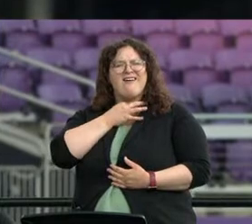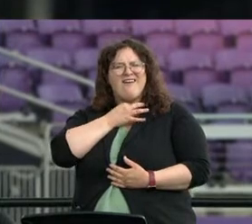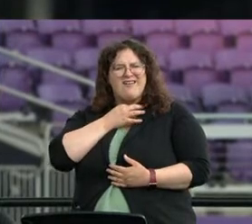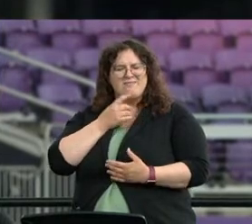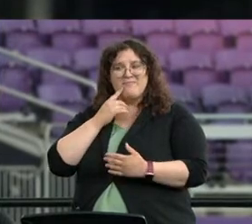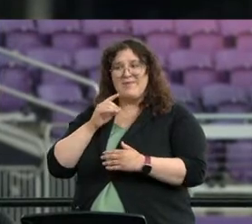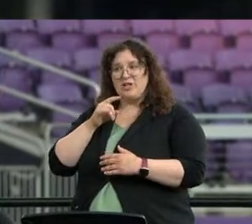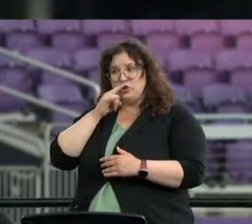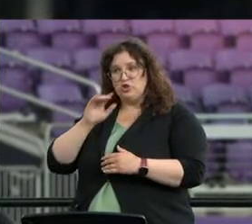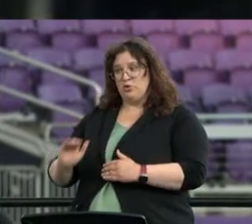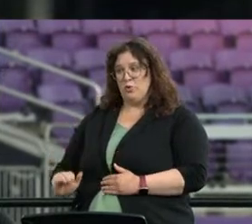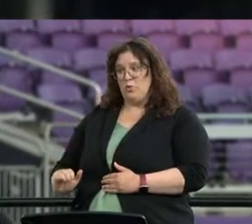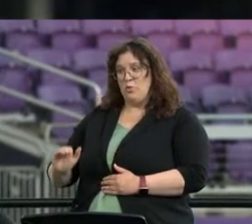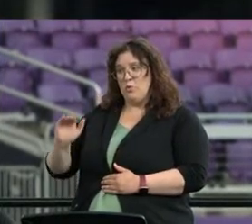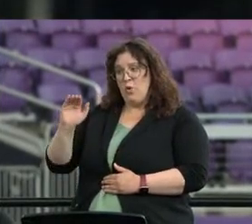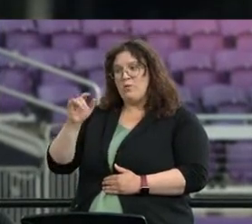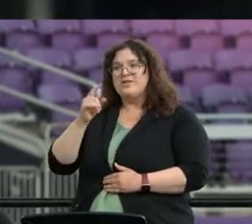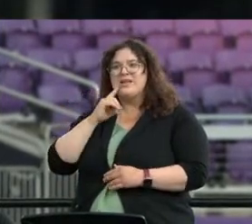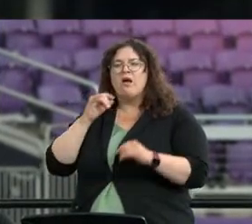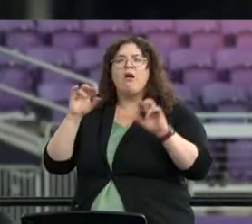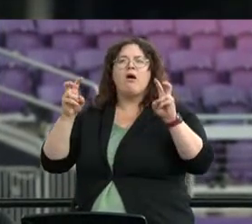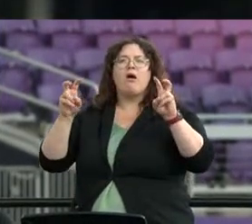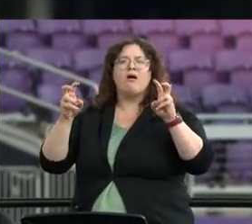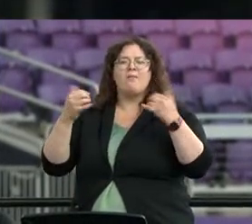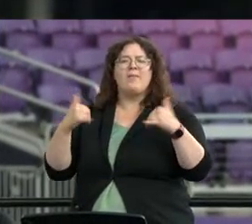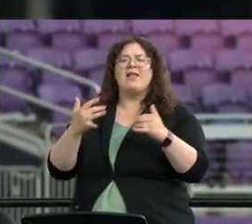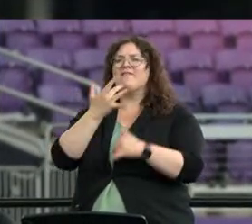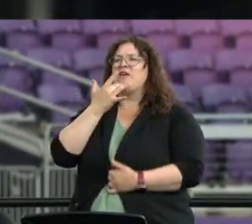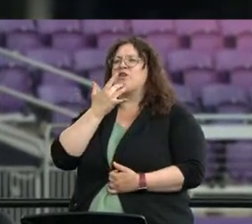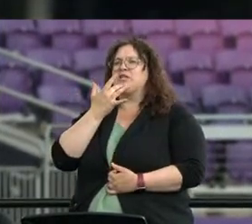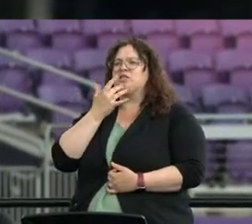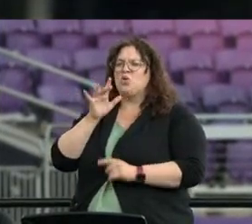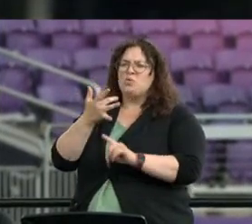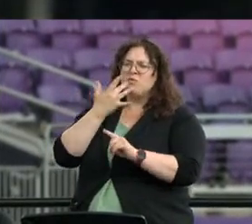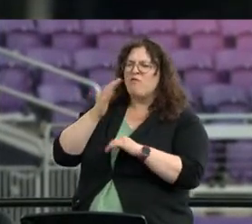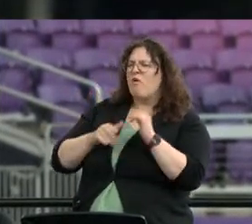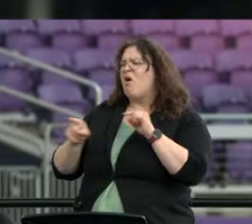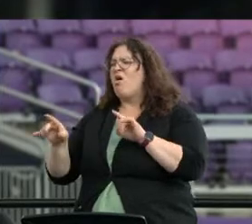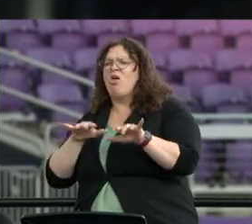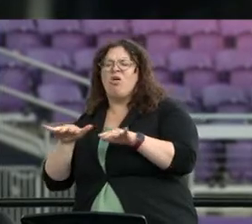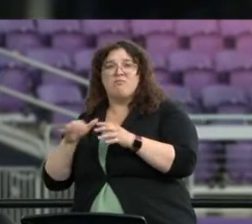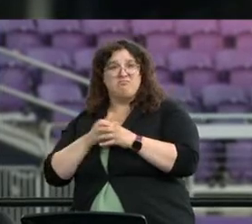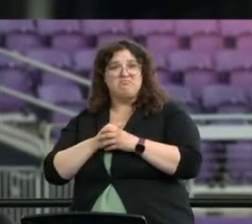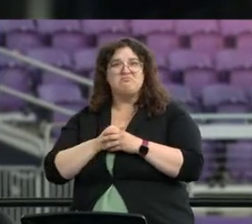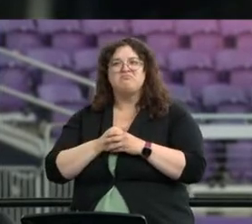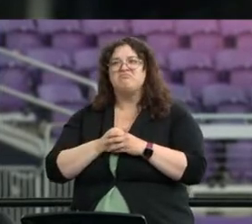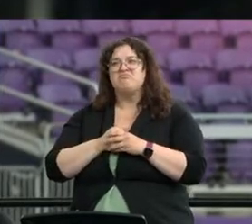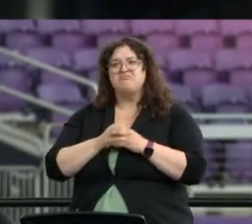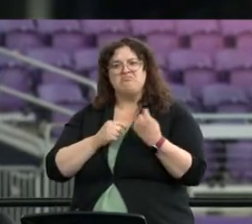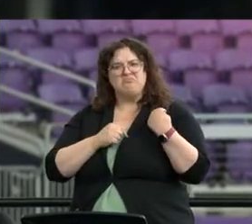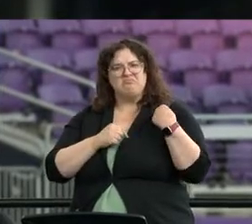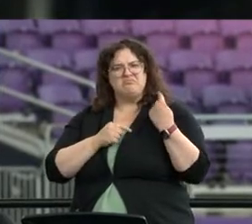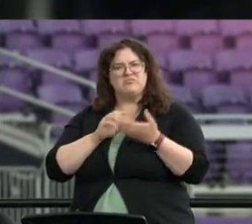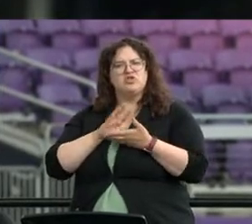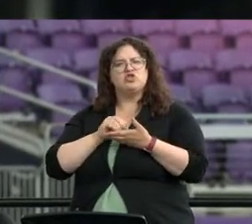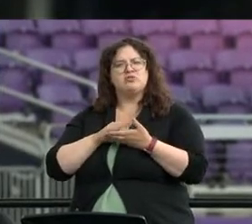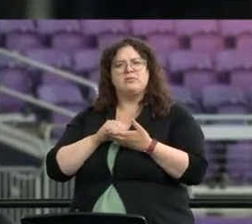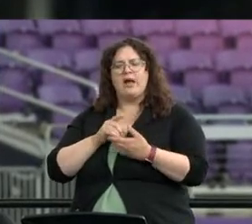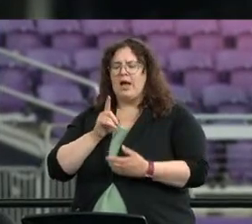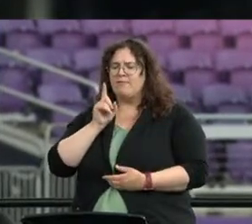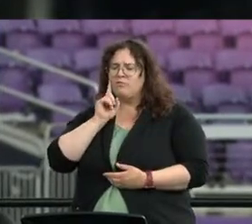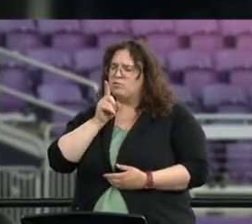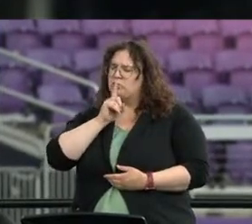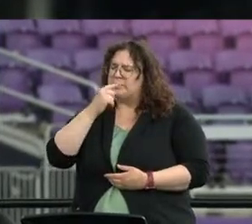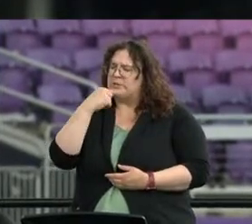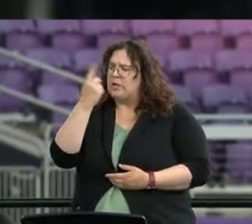as my kids have grown, is the notion of playing favorites. Thankfully, over time, it has become apparent to me that I can declare with certainty